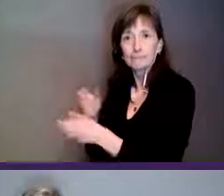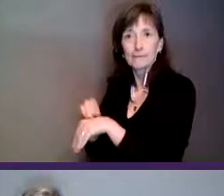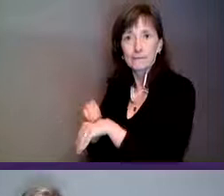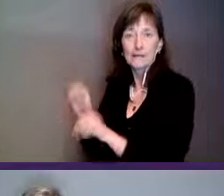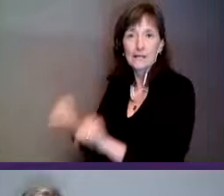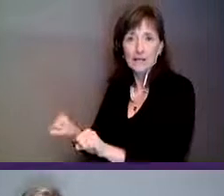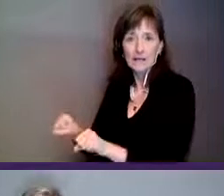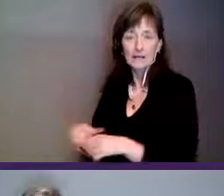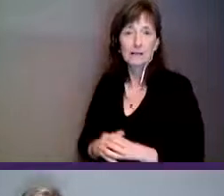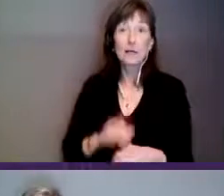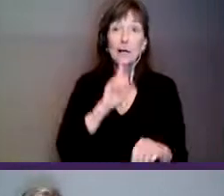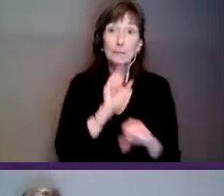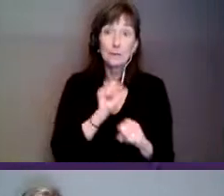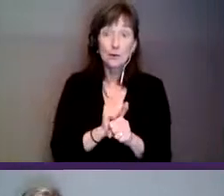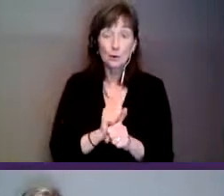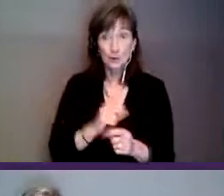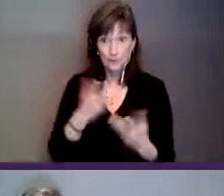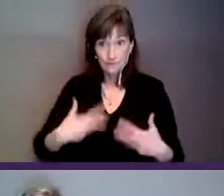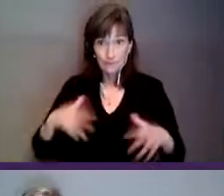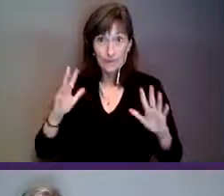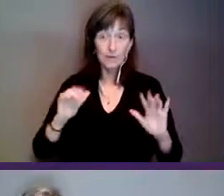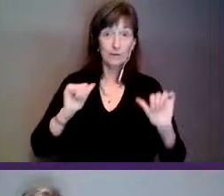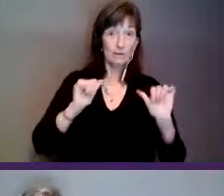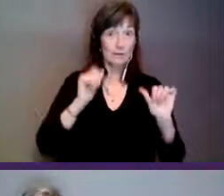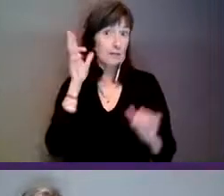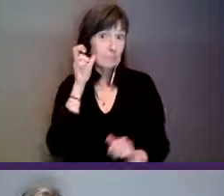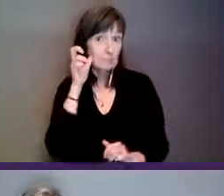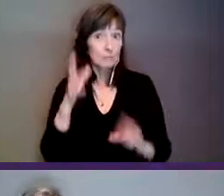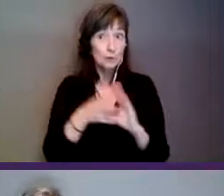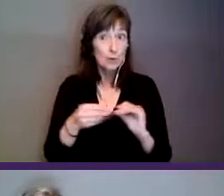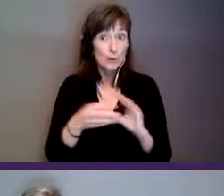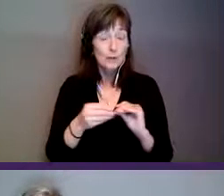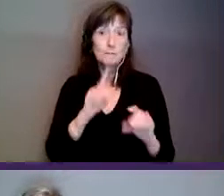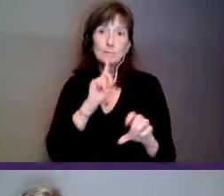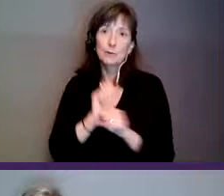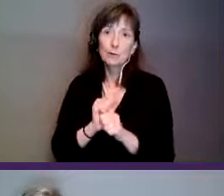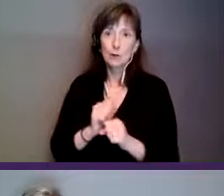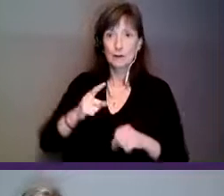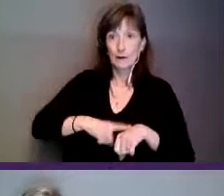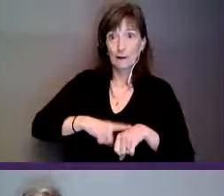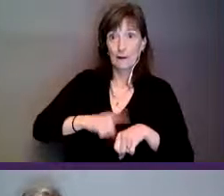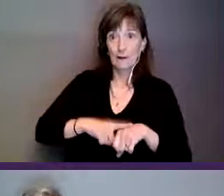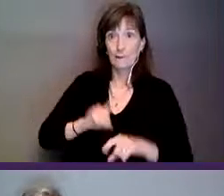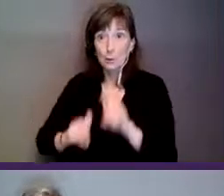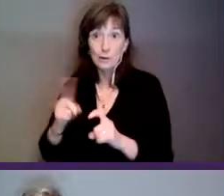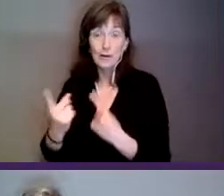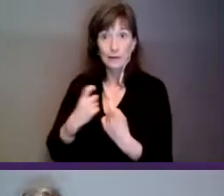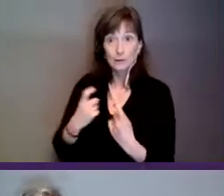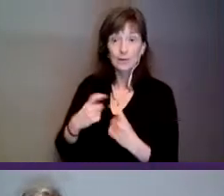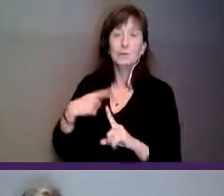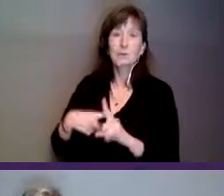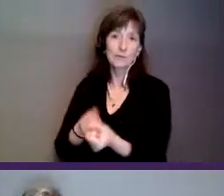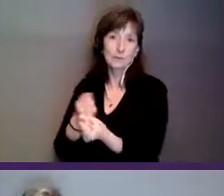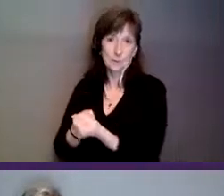for question and answer so that they can get the support that they need. So it's really about connecting